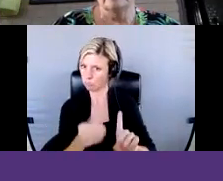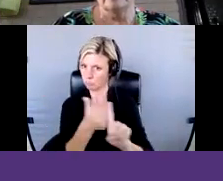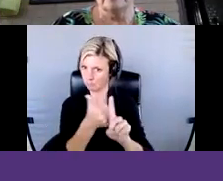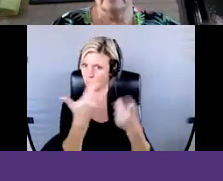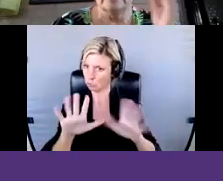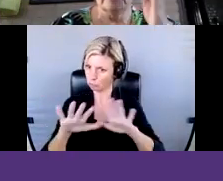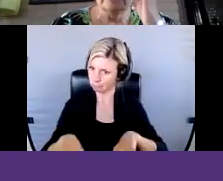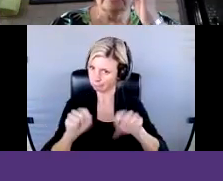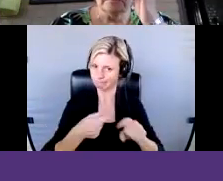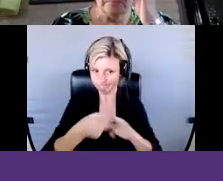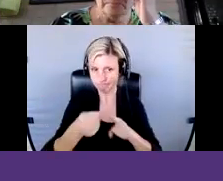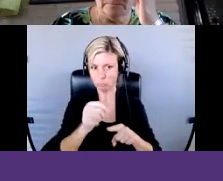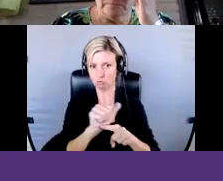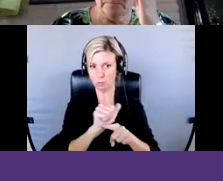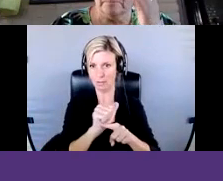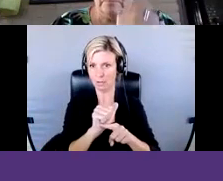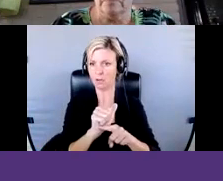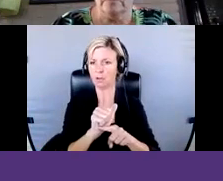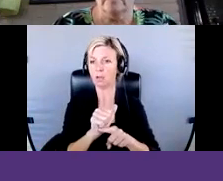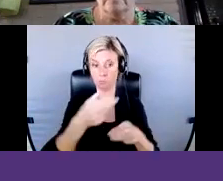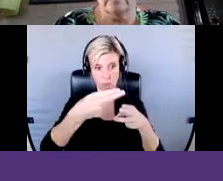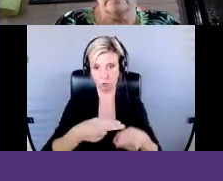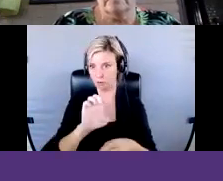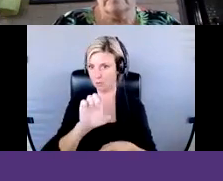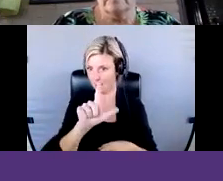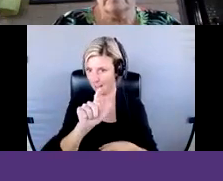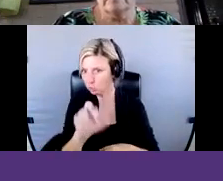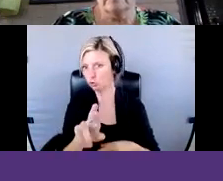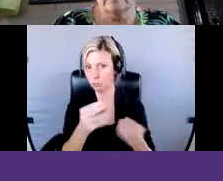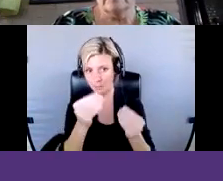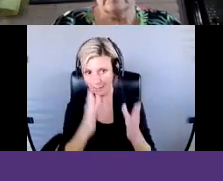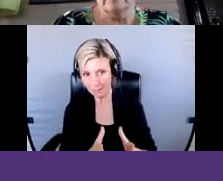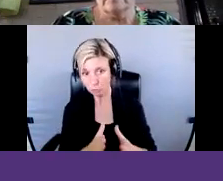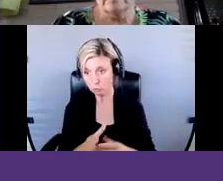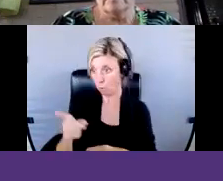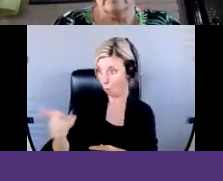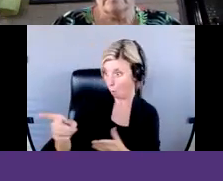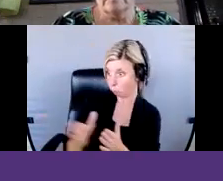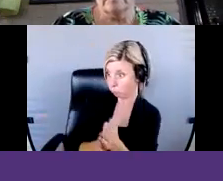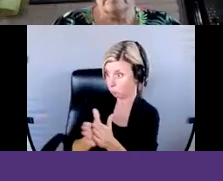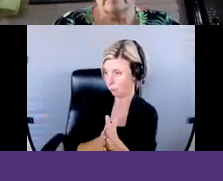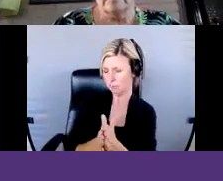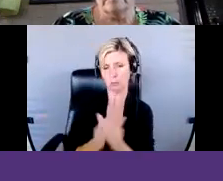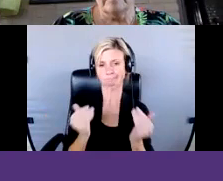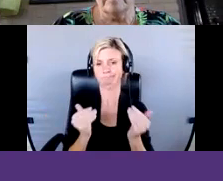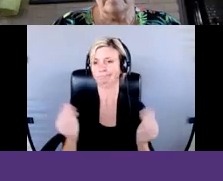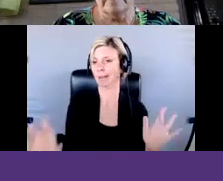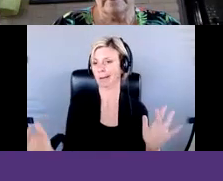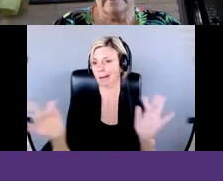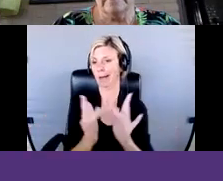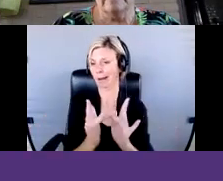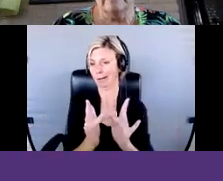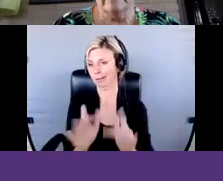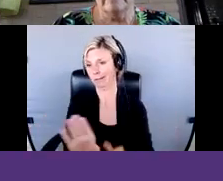are difficult, and they're called elder mediators, and look on the site and connect with the one that's local to you. You can call